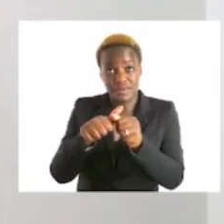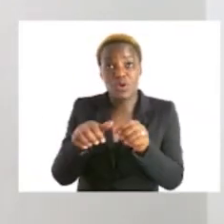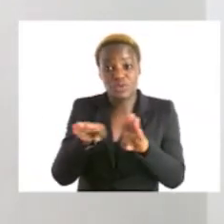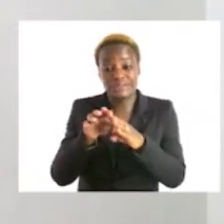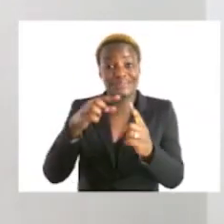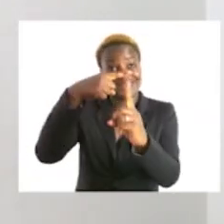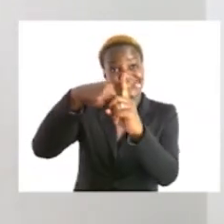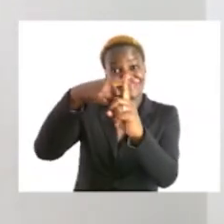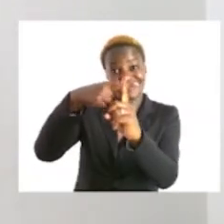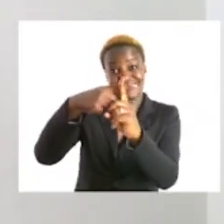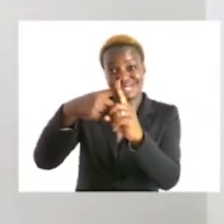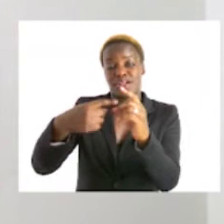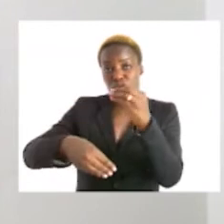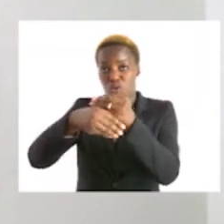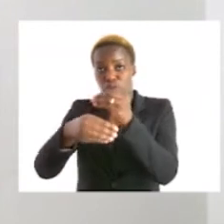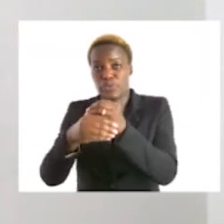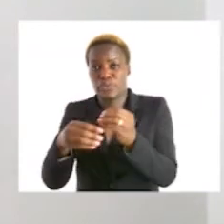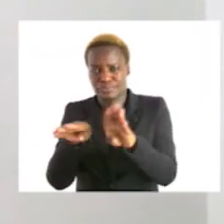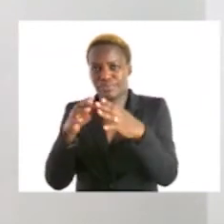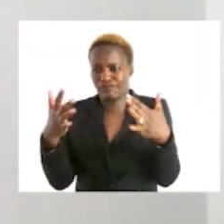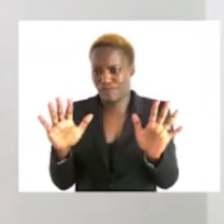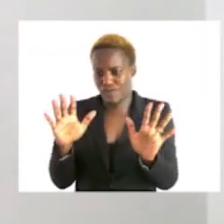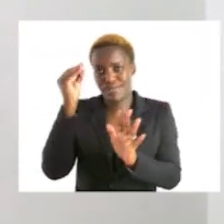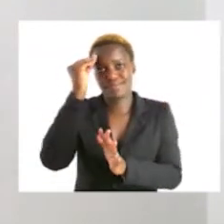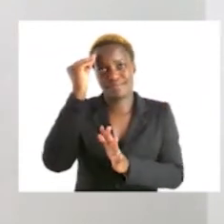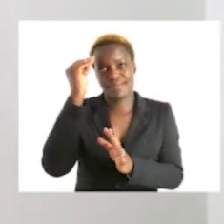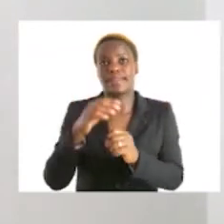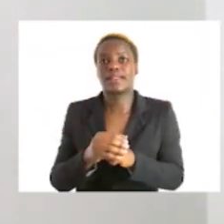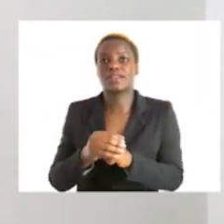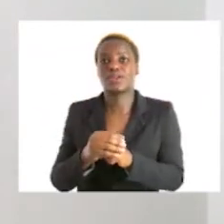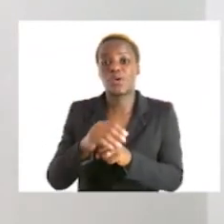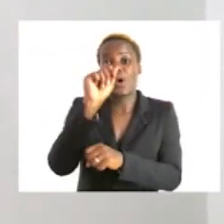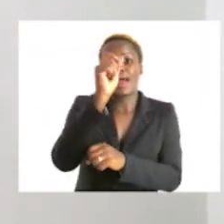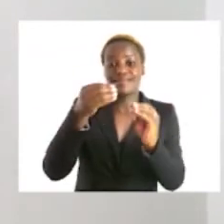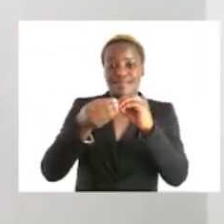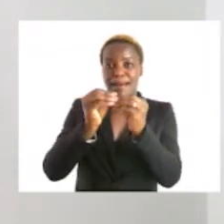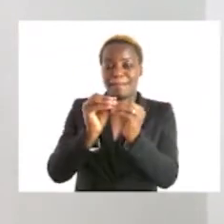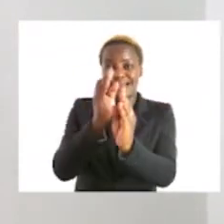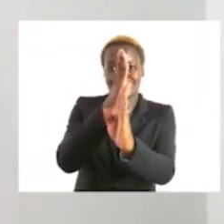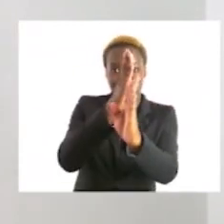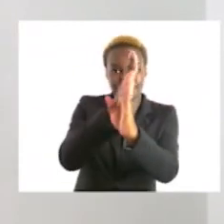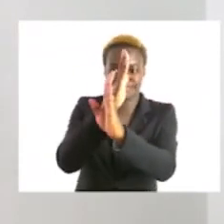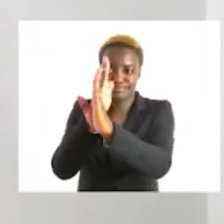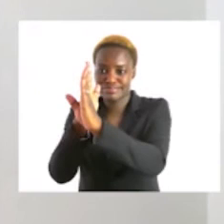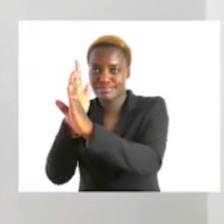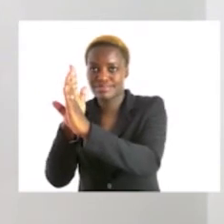addition already, you can always write the numbers under each other. For example, what is the